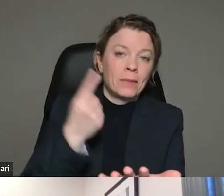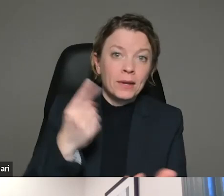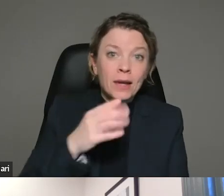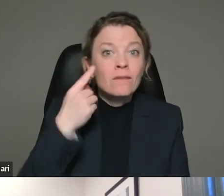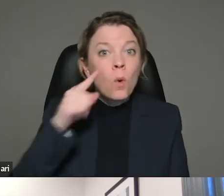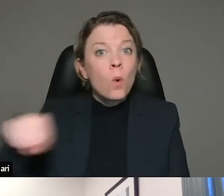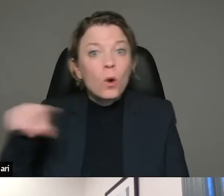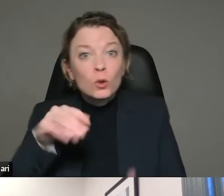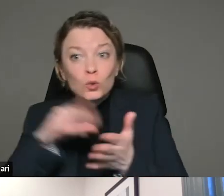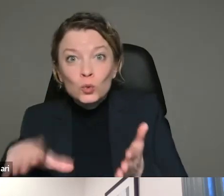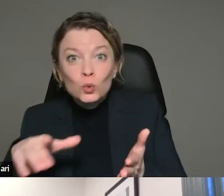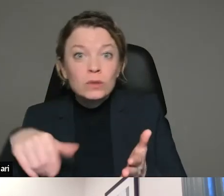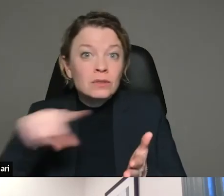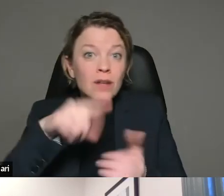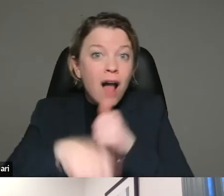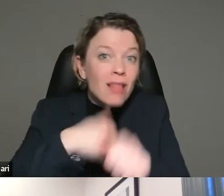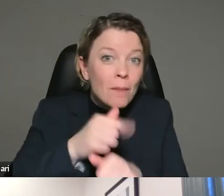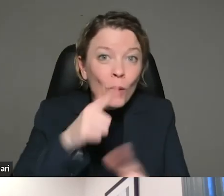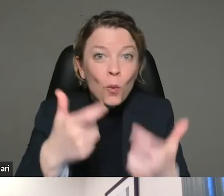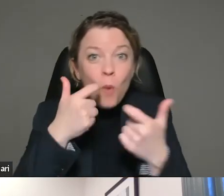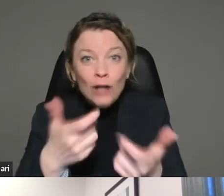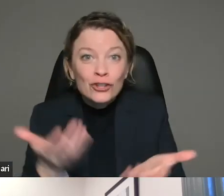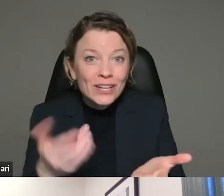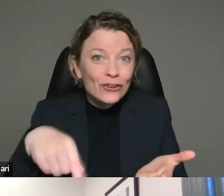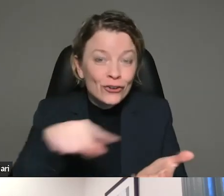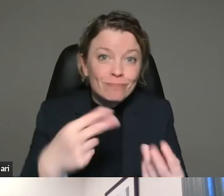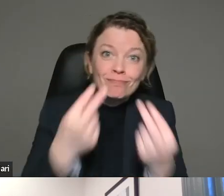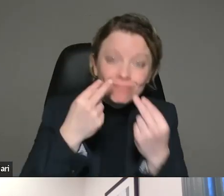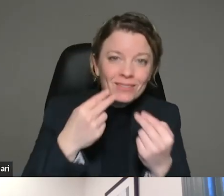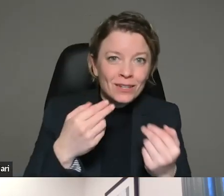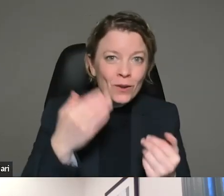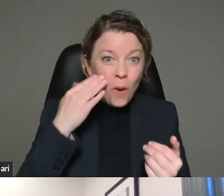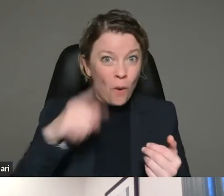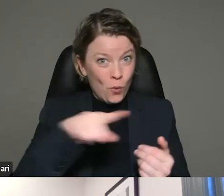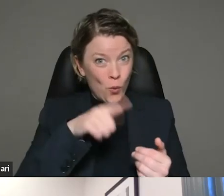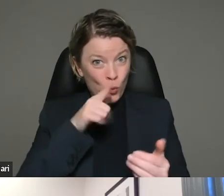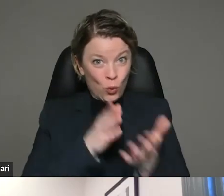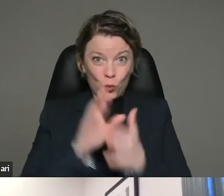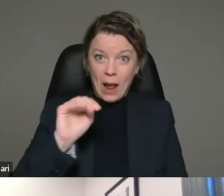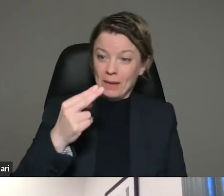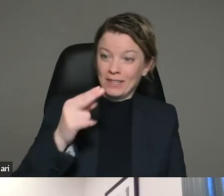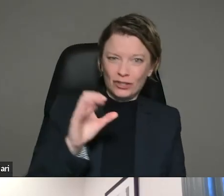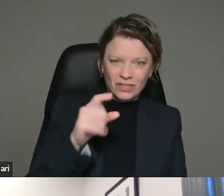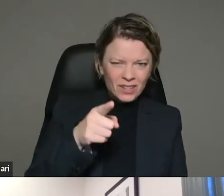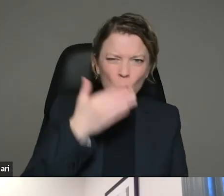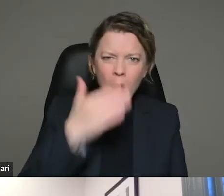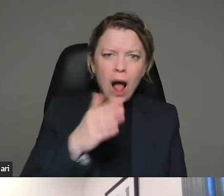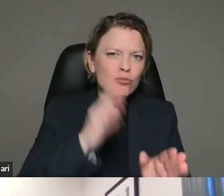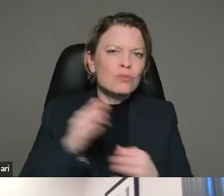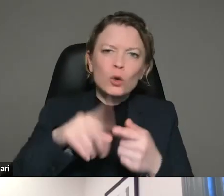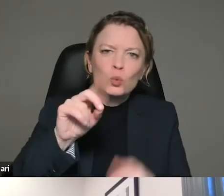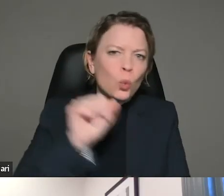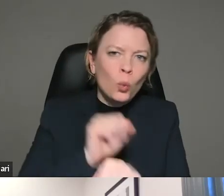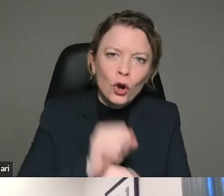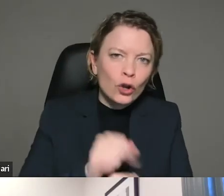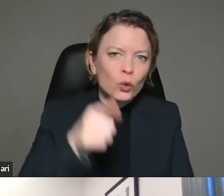and alumni listening to this, I mean, we're all through the Mount Holyoke education, well-prepared to be able to do the work, to be able to